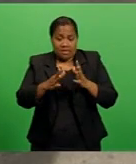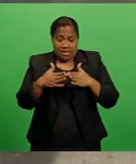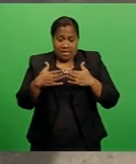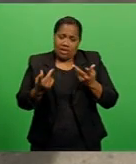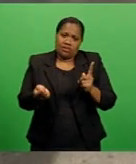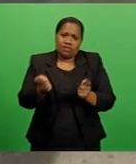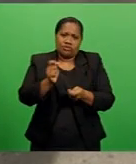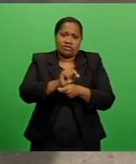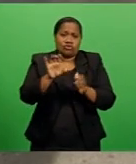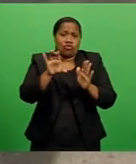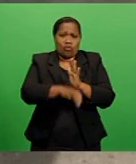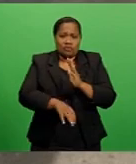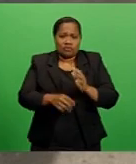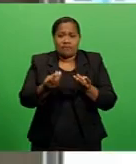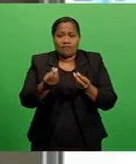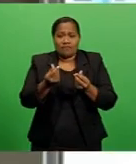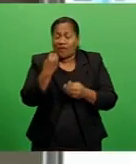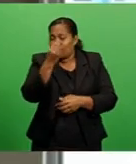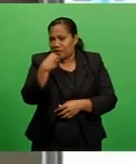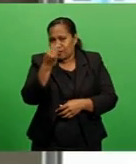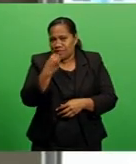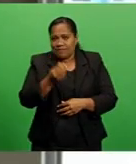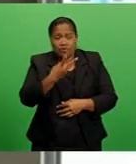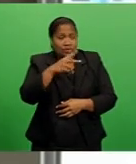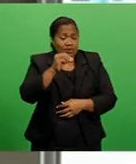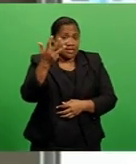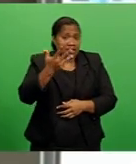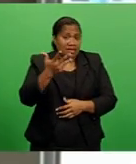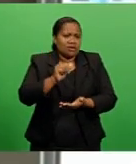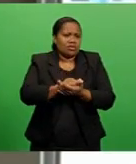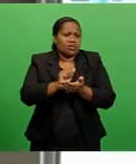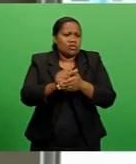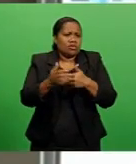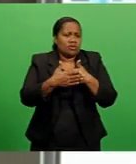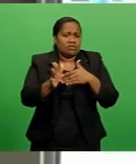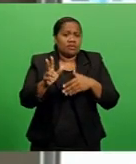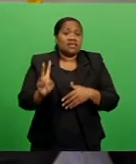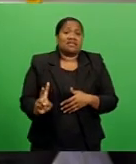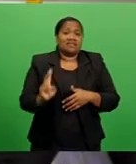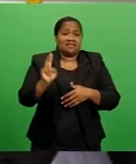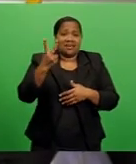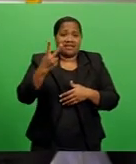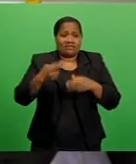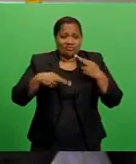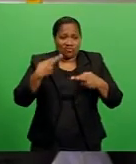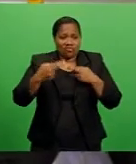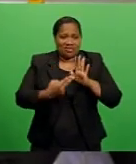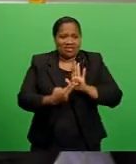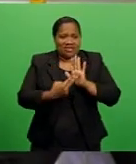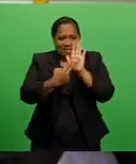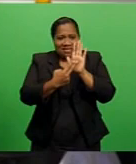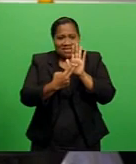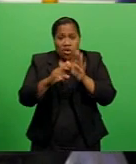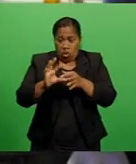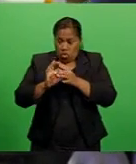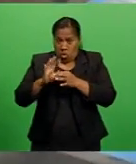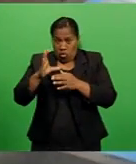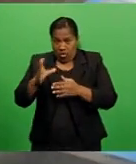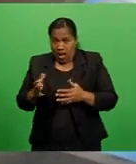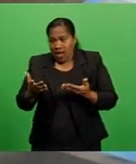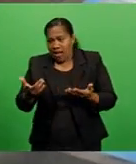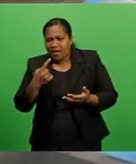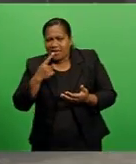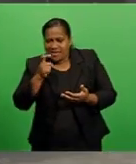their food. In 2019, the shop opened its second restaurant in Nandi town, and according to the owner, if any